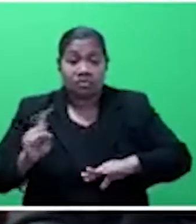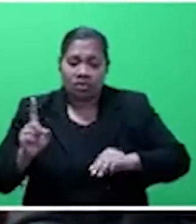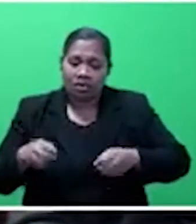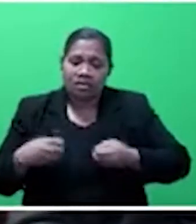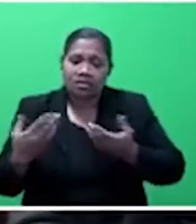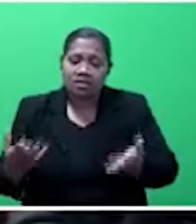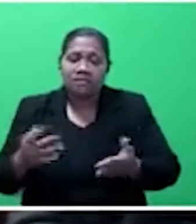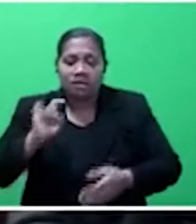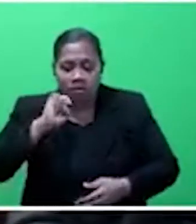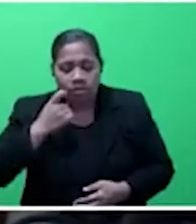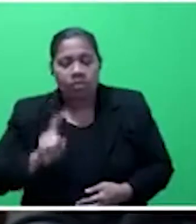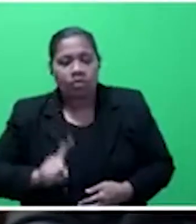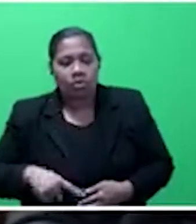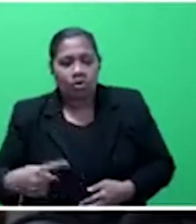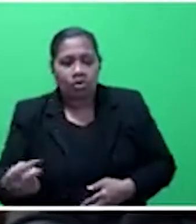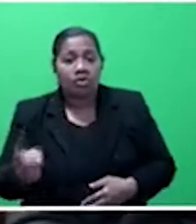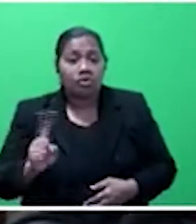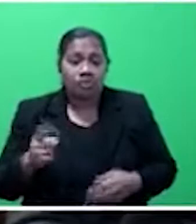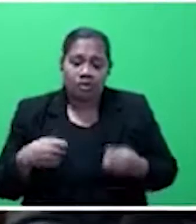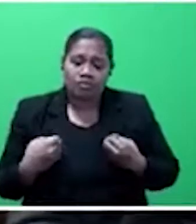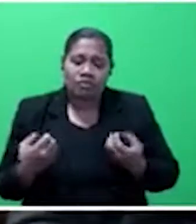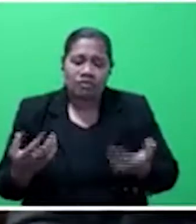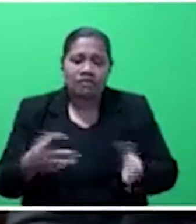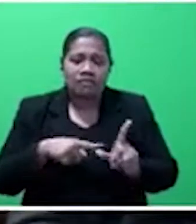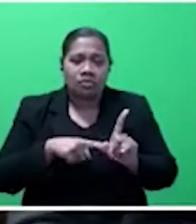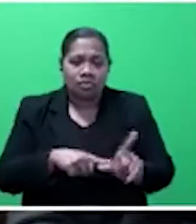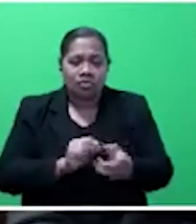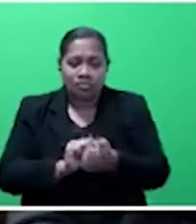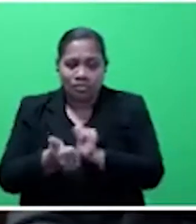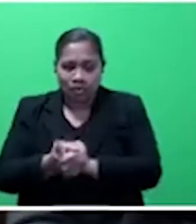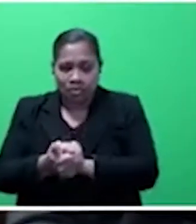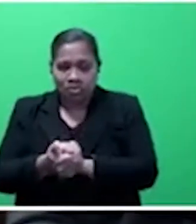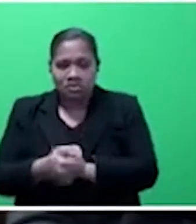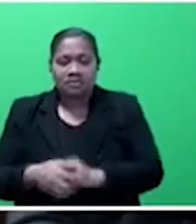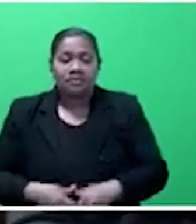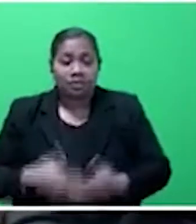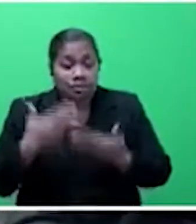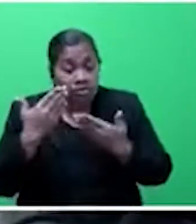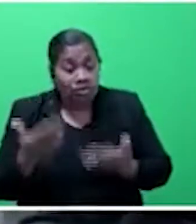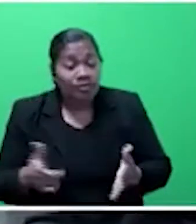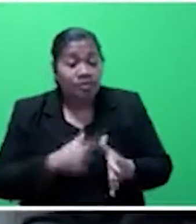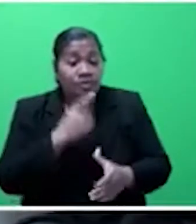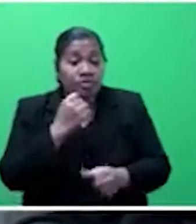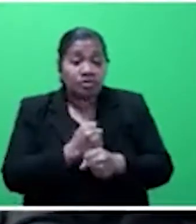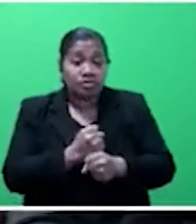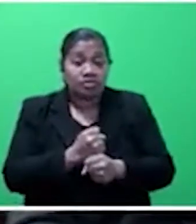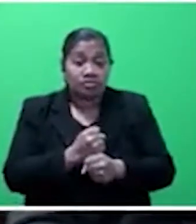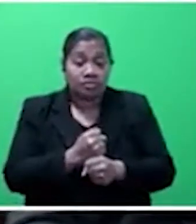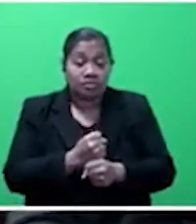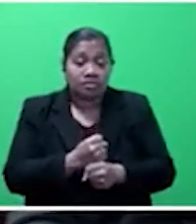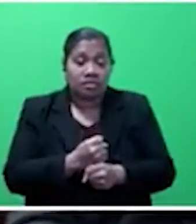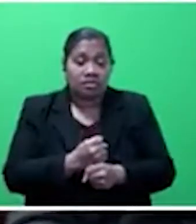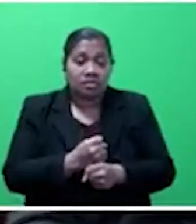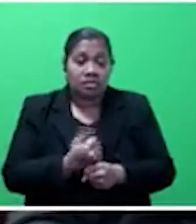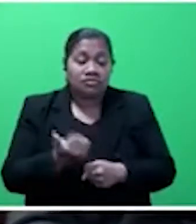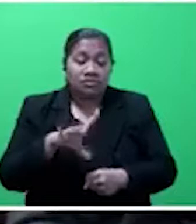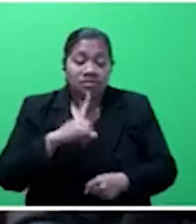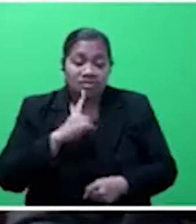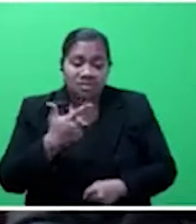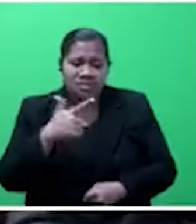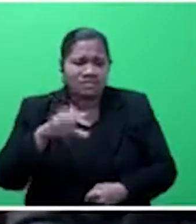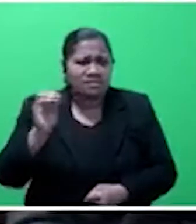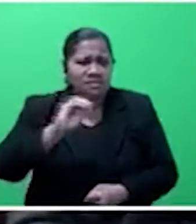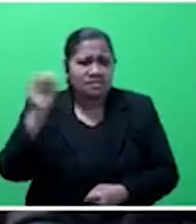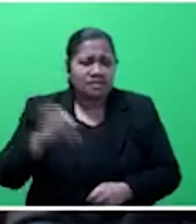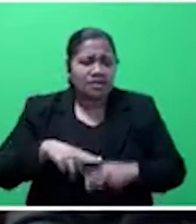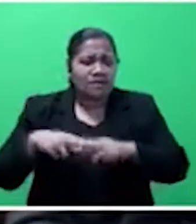continue to provide for the youth and sports. As the Honourable Attorney General has outlined, over 70% of Fiji's population can